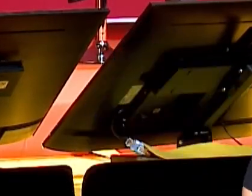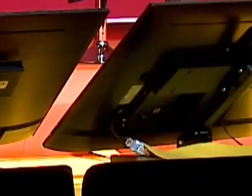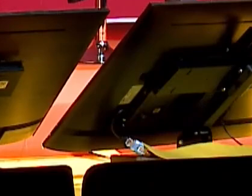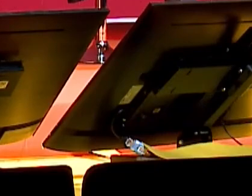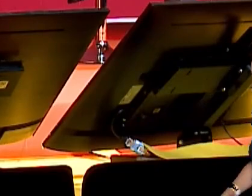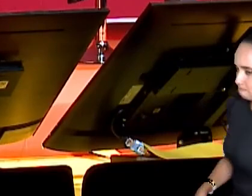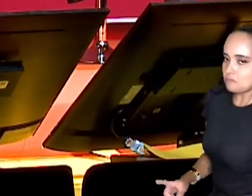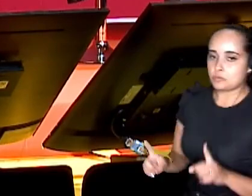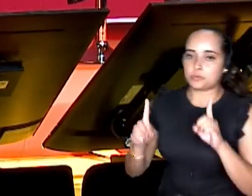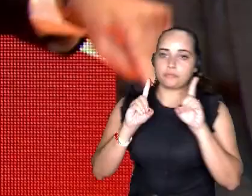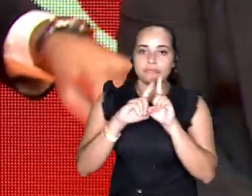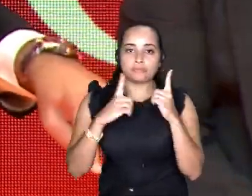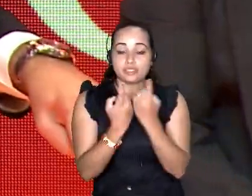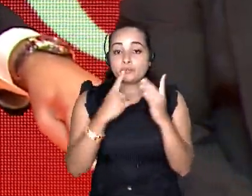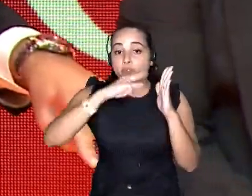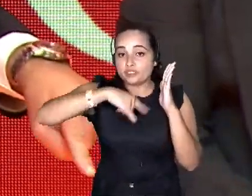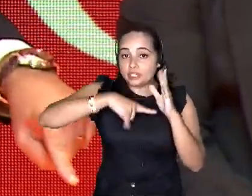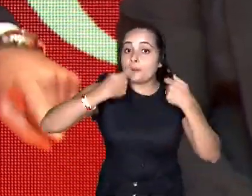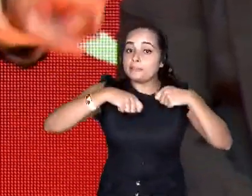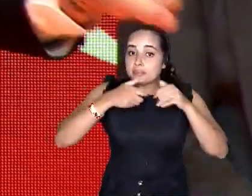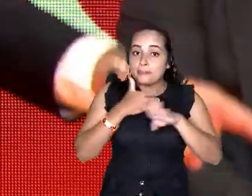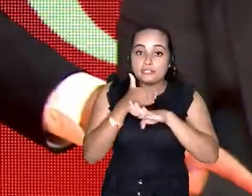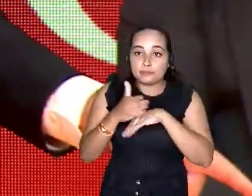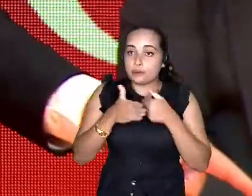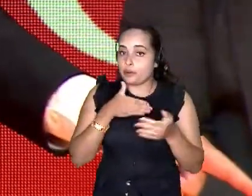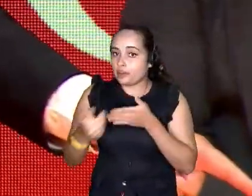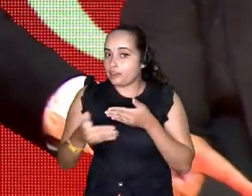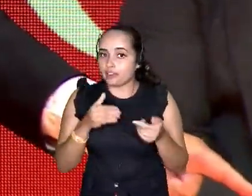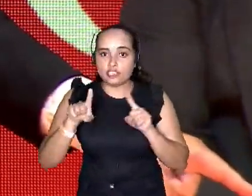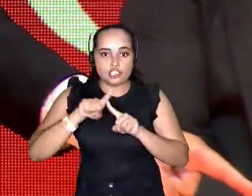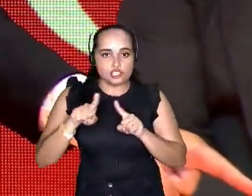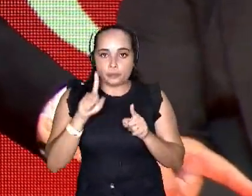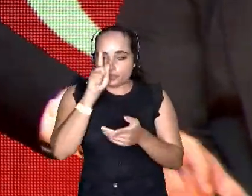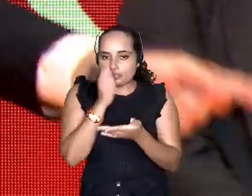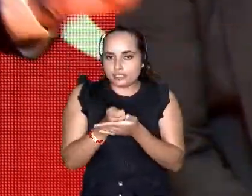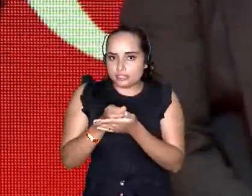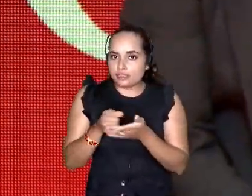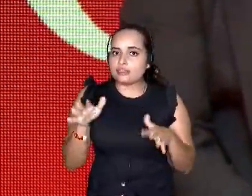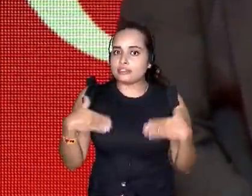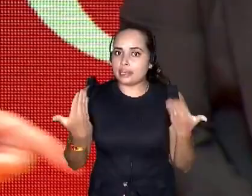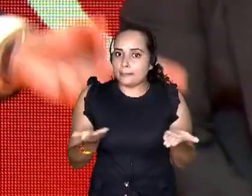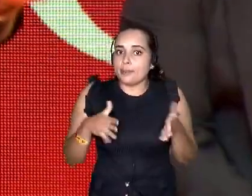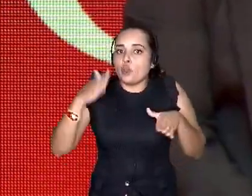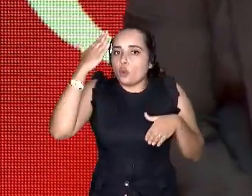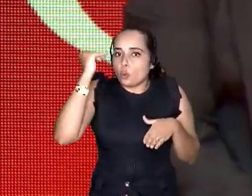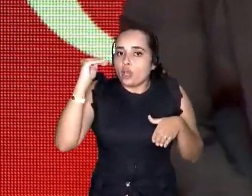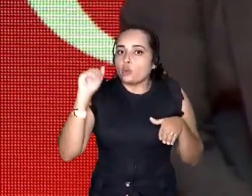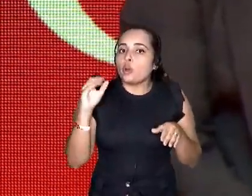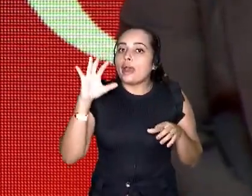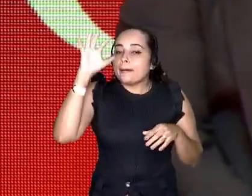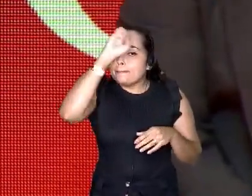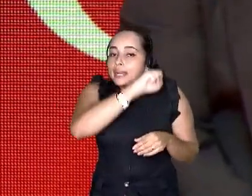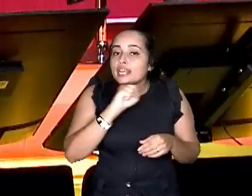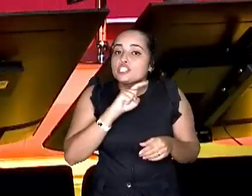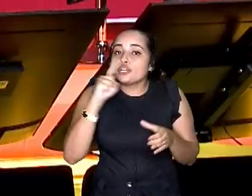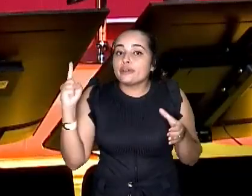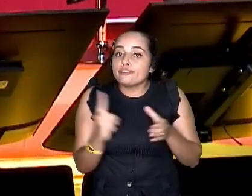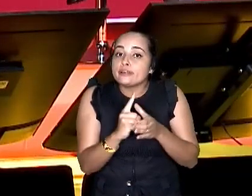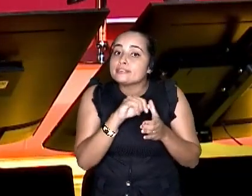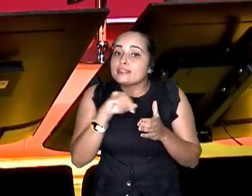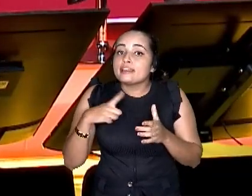me. Sorry. You know when they learn? Most of the organizations, when we have the issue. So the next round, yes, they bring us at the